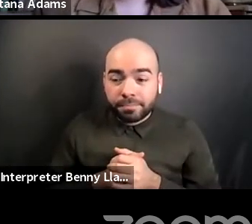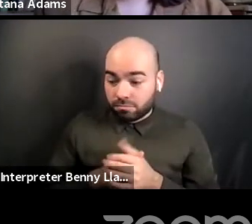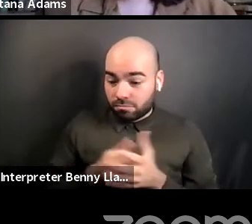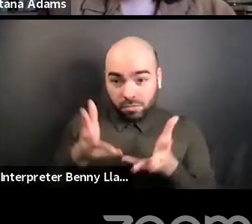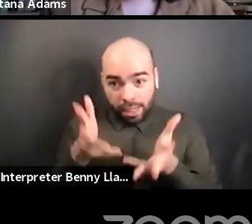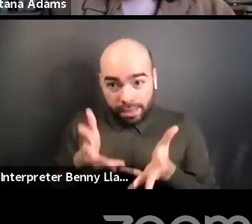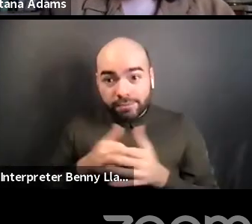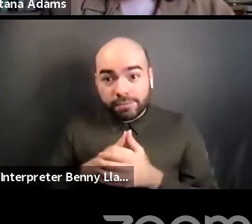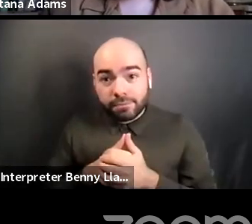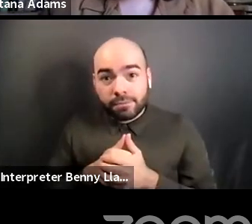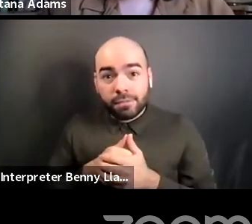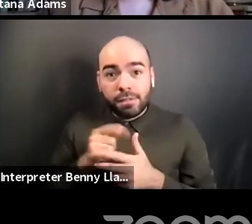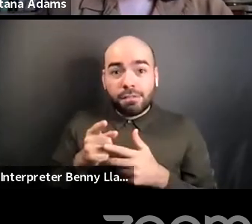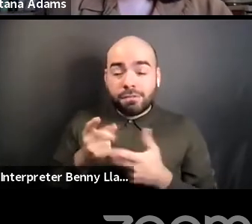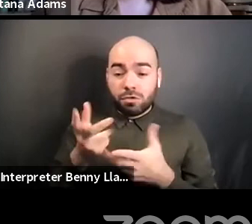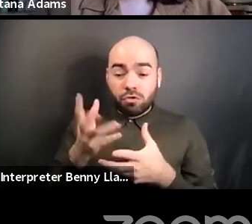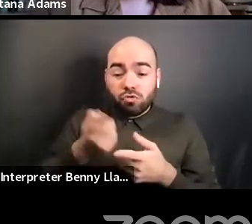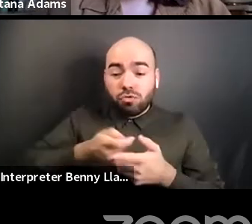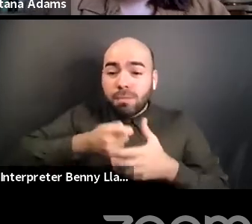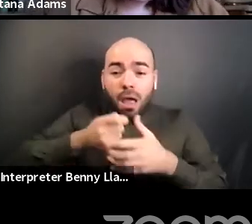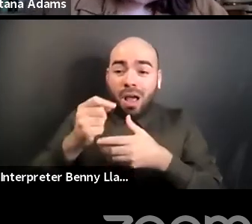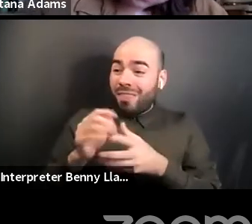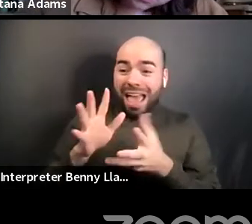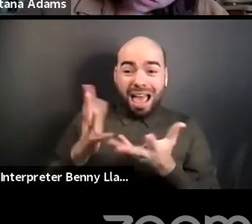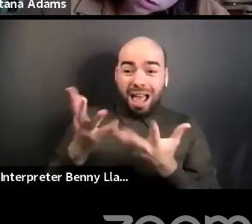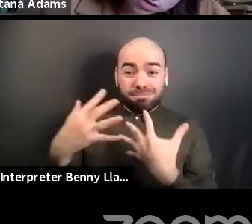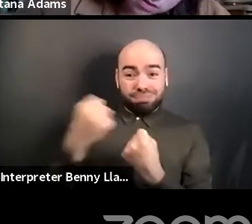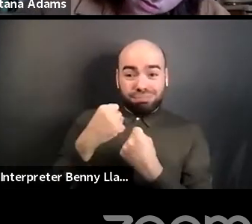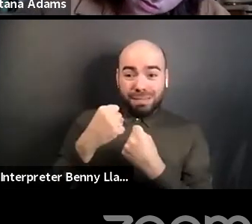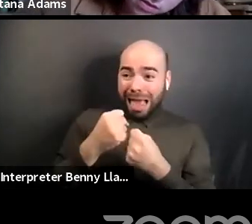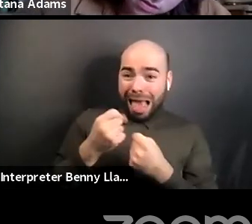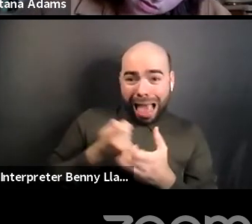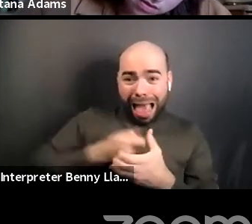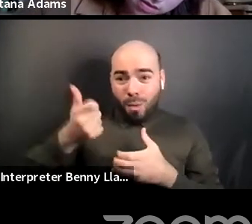I think that is what's being spoken about right now. I think...